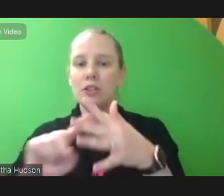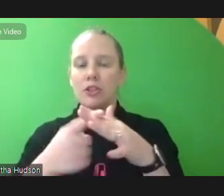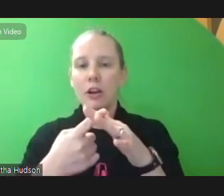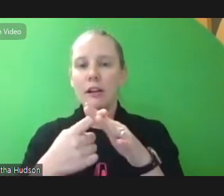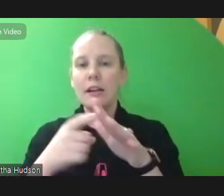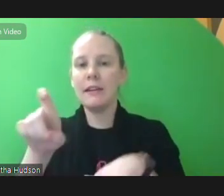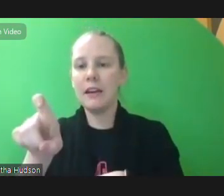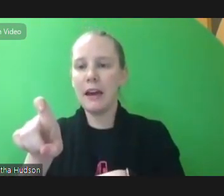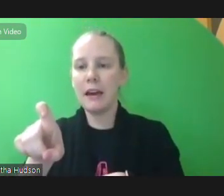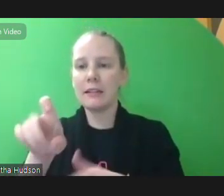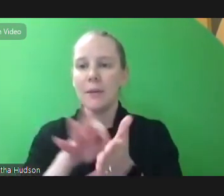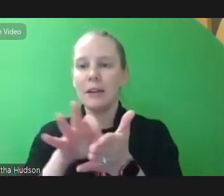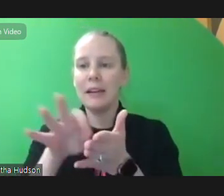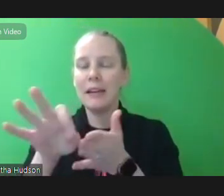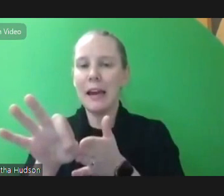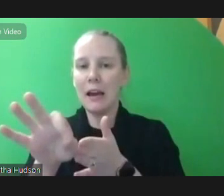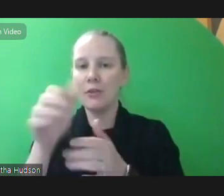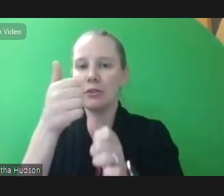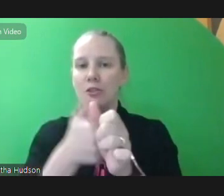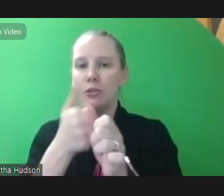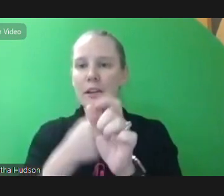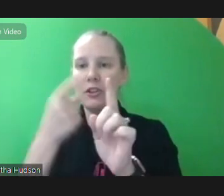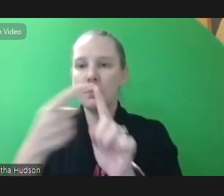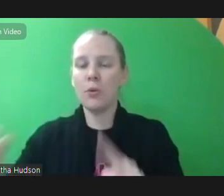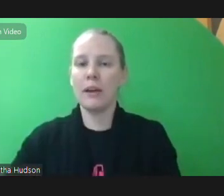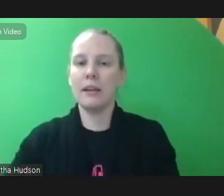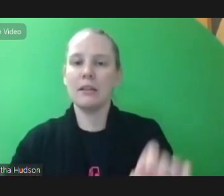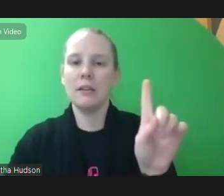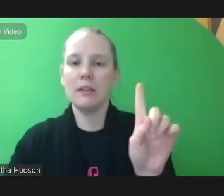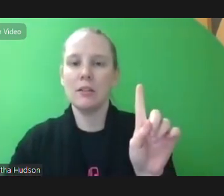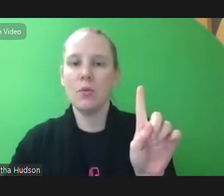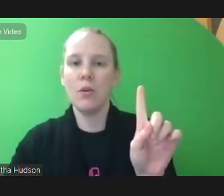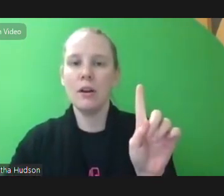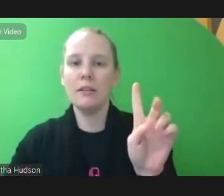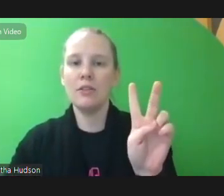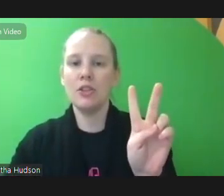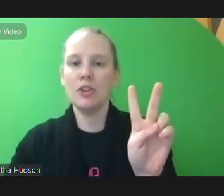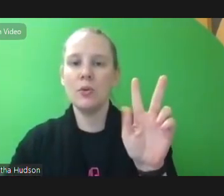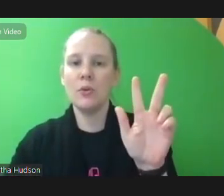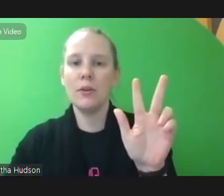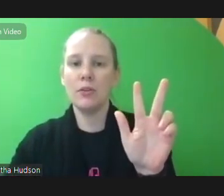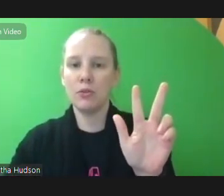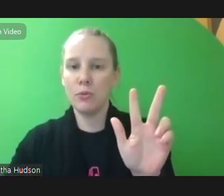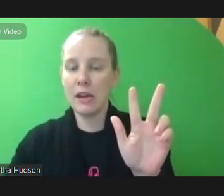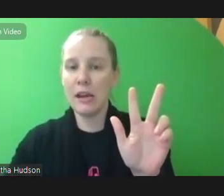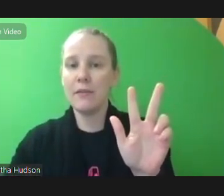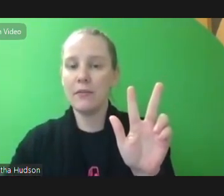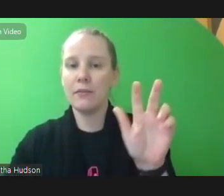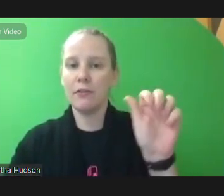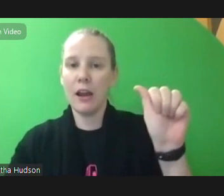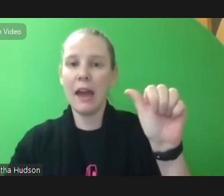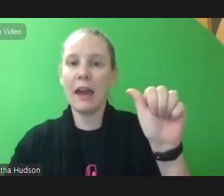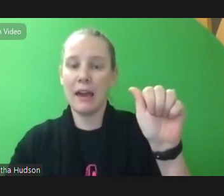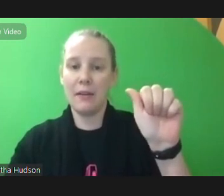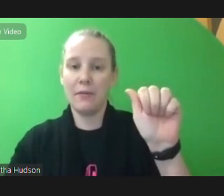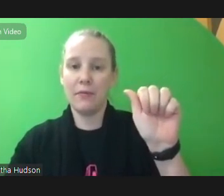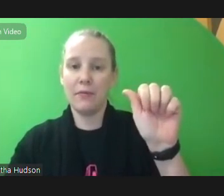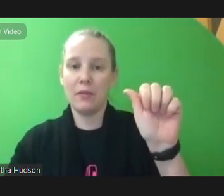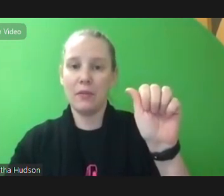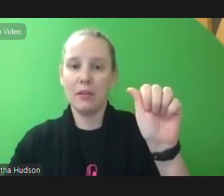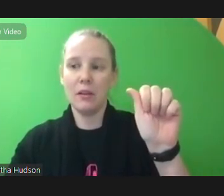So starting at the X, I'm going to count to each point. So 1, 2, 3 for